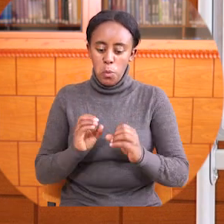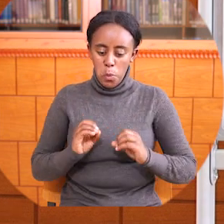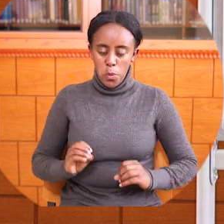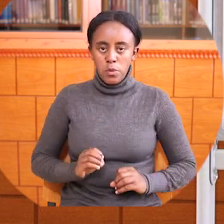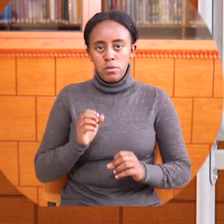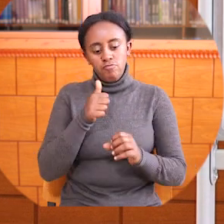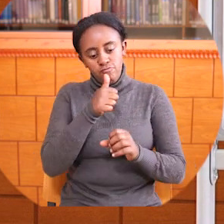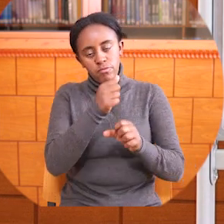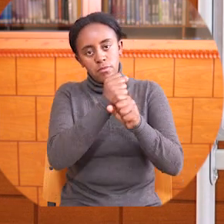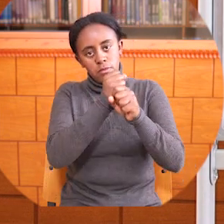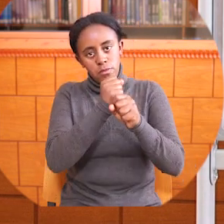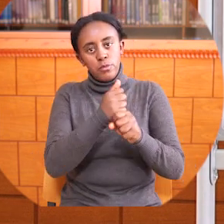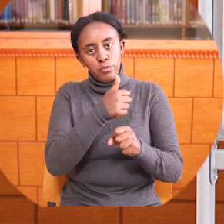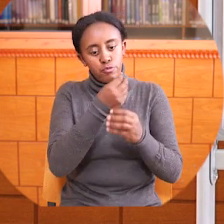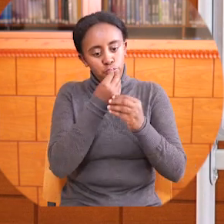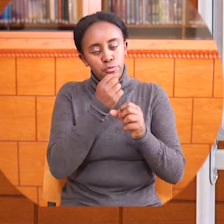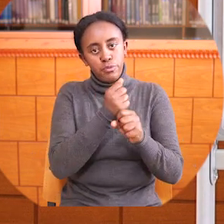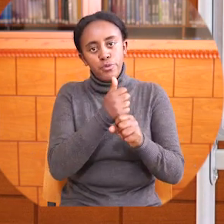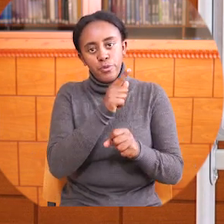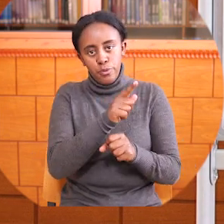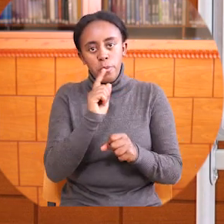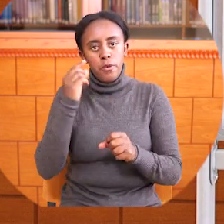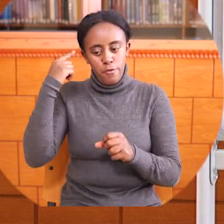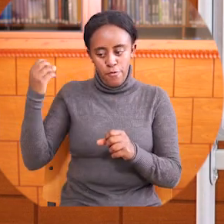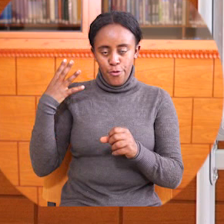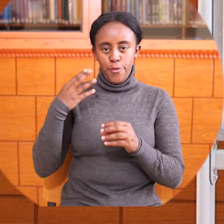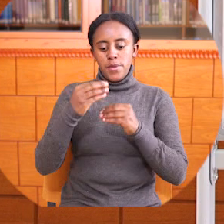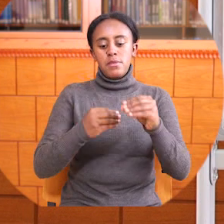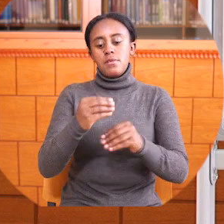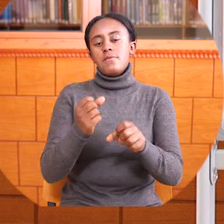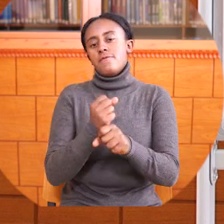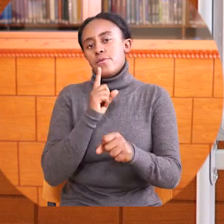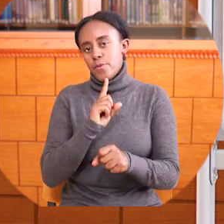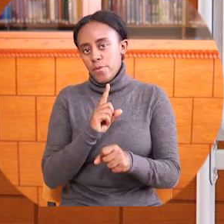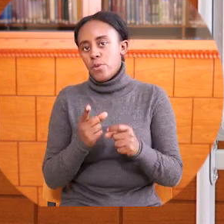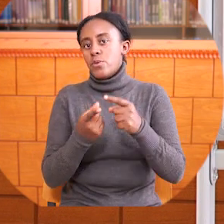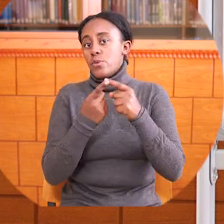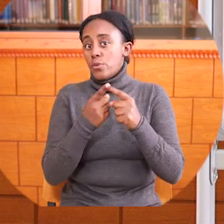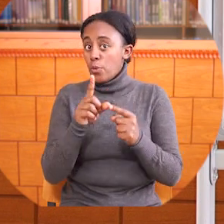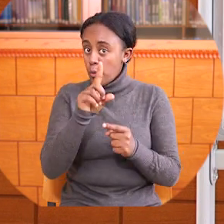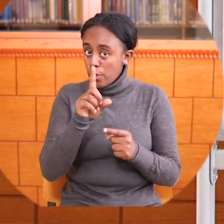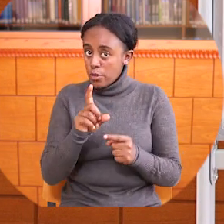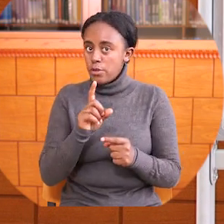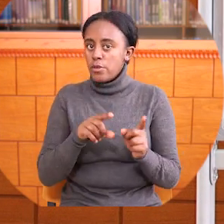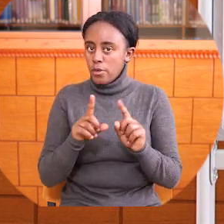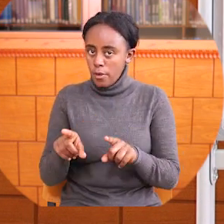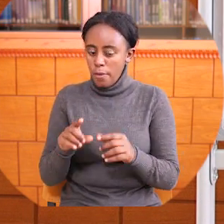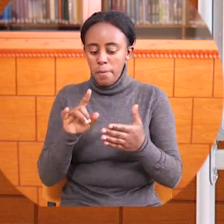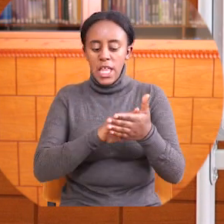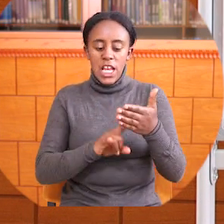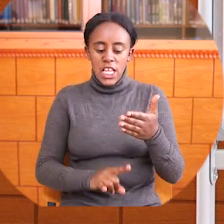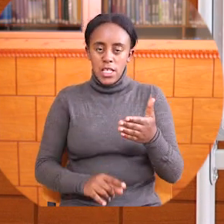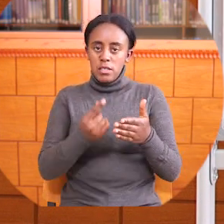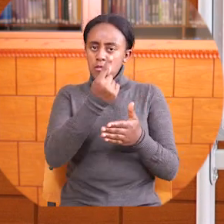food by the process which is called photosynthesis. And the second question is, list the